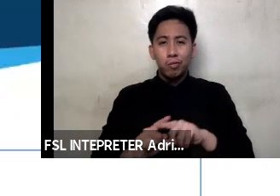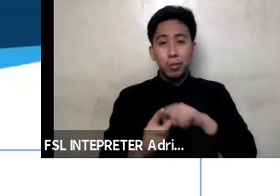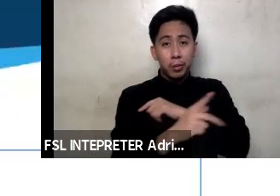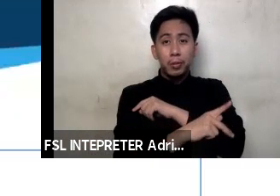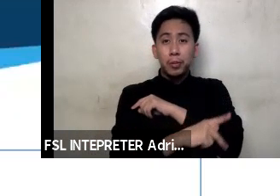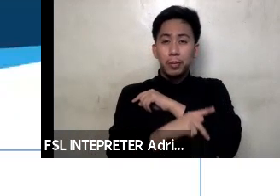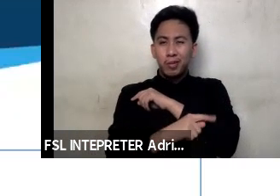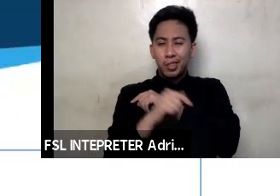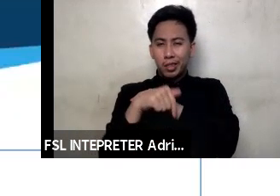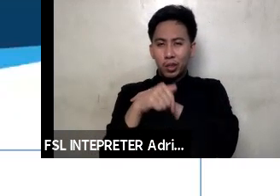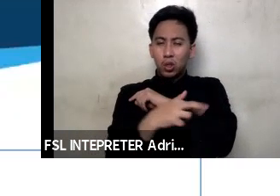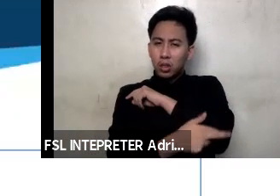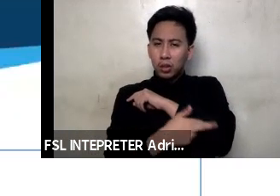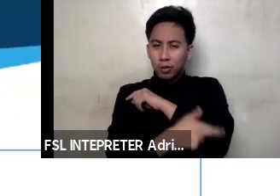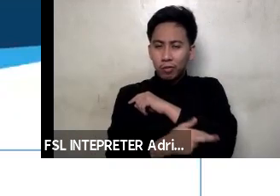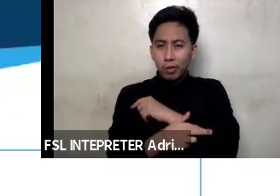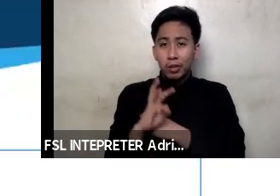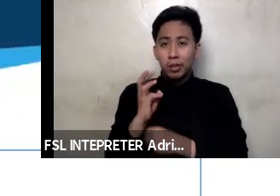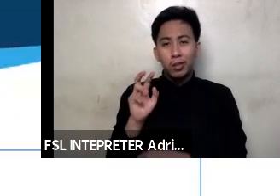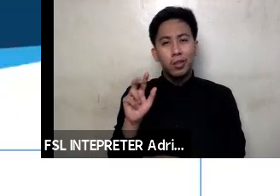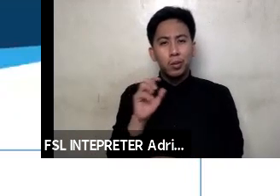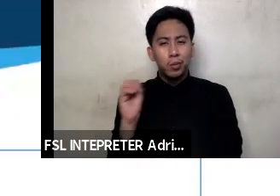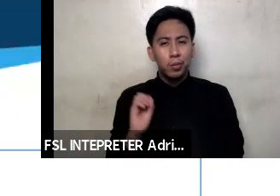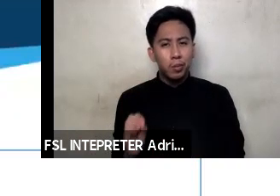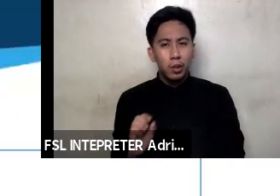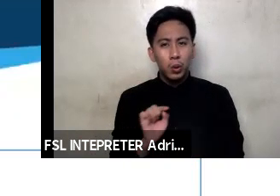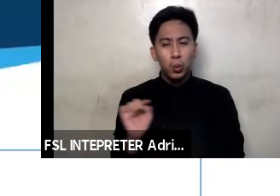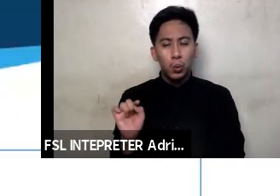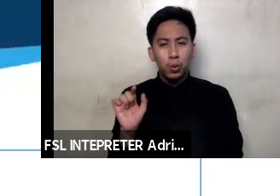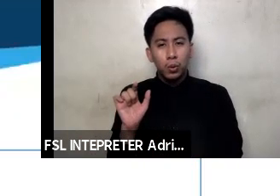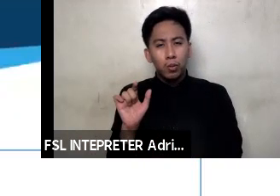region at 63% in